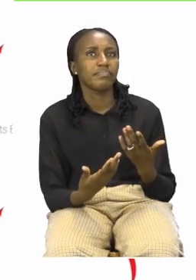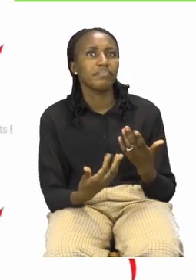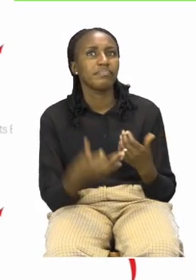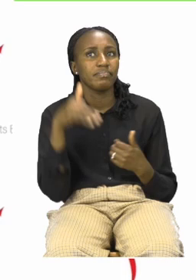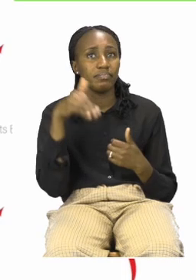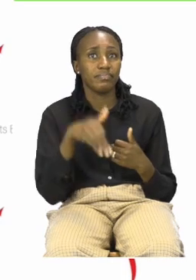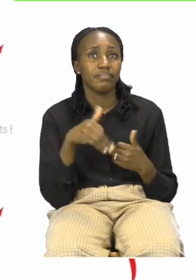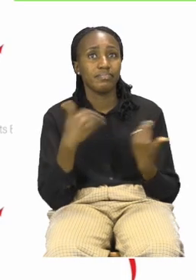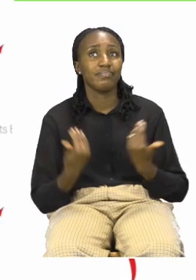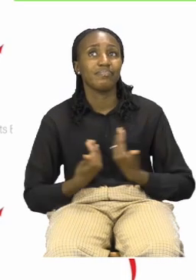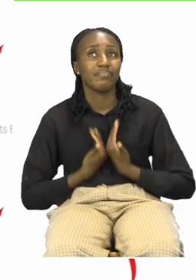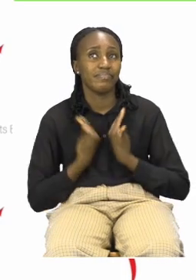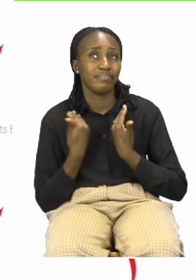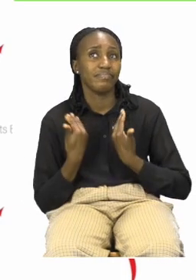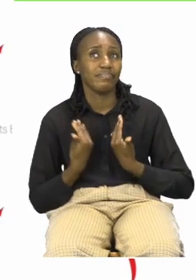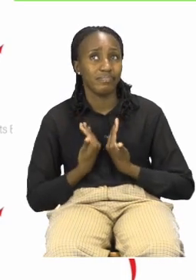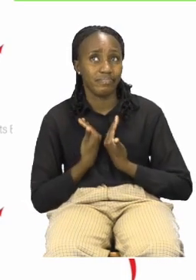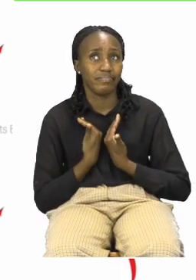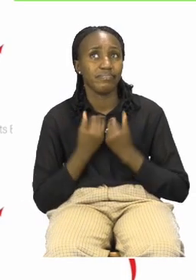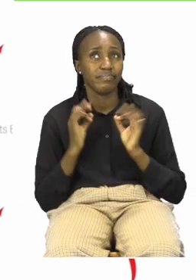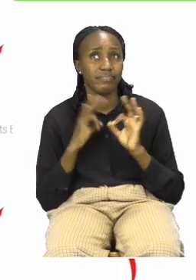Junior Golf Foundation,